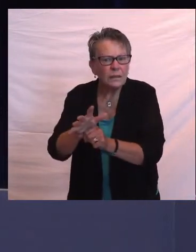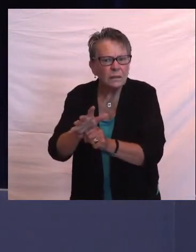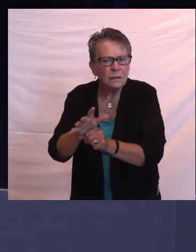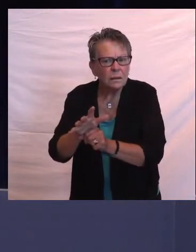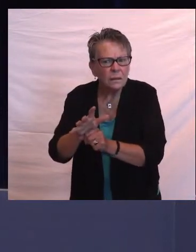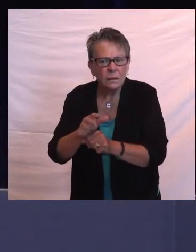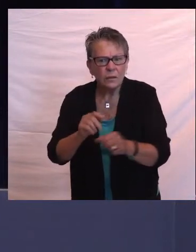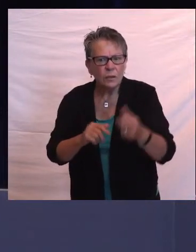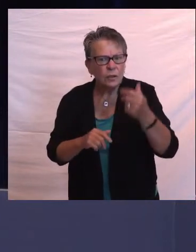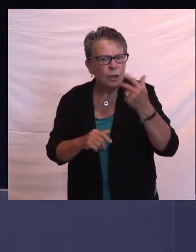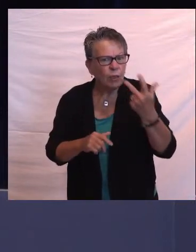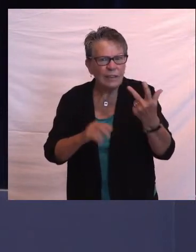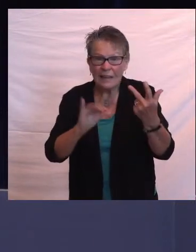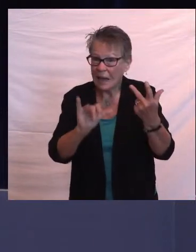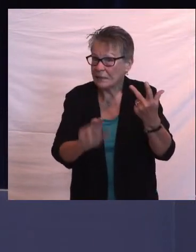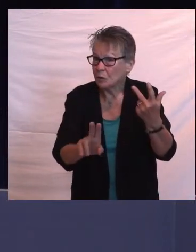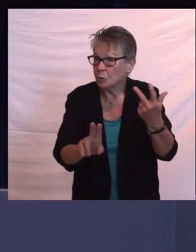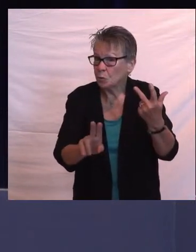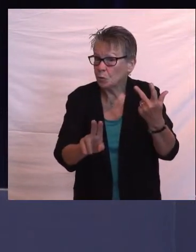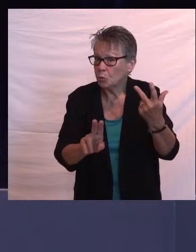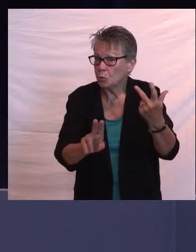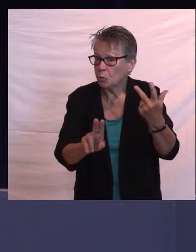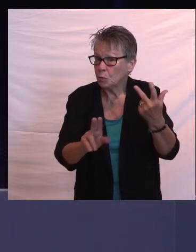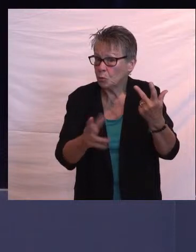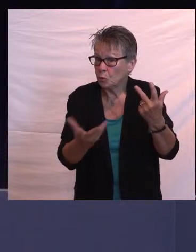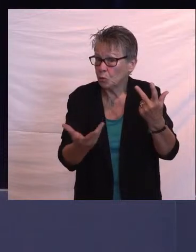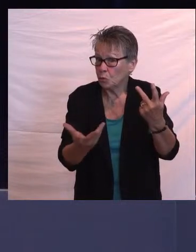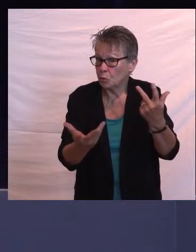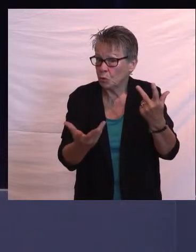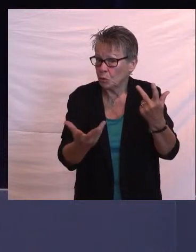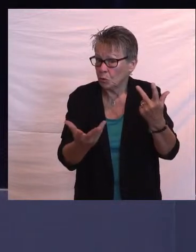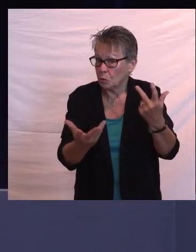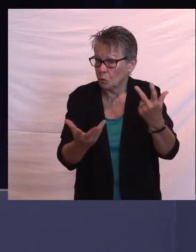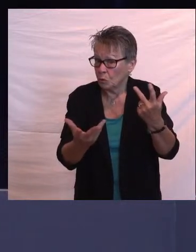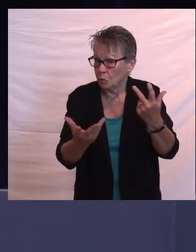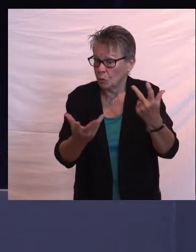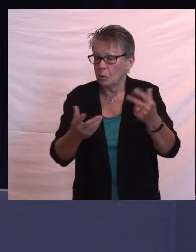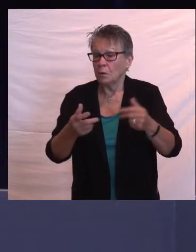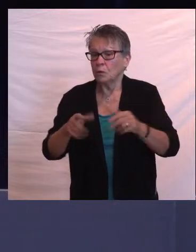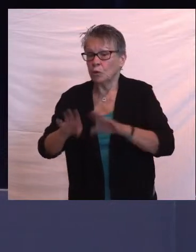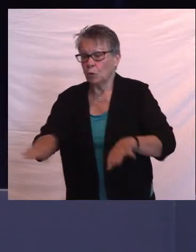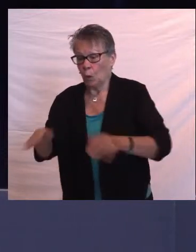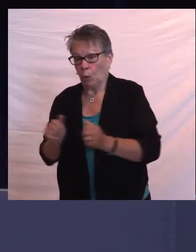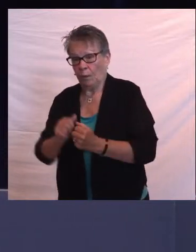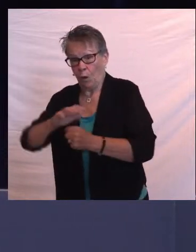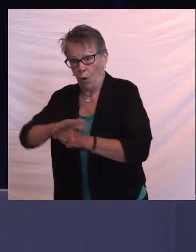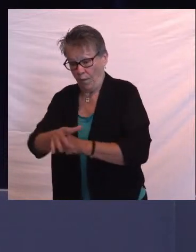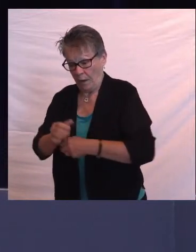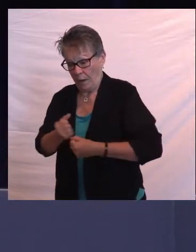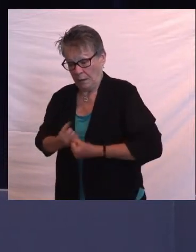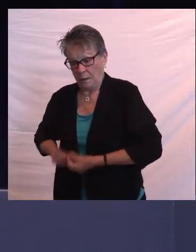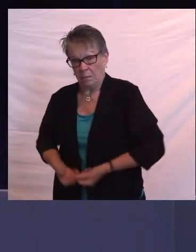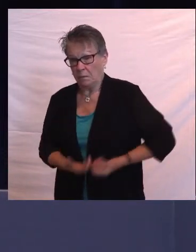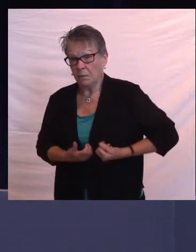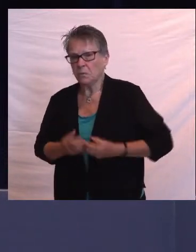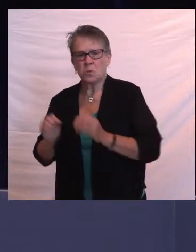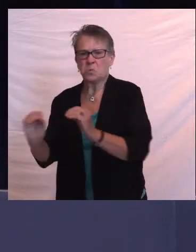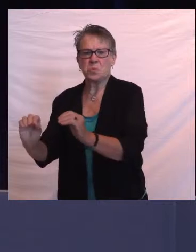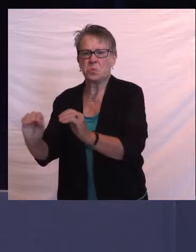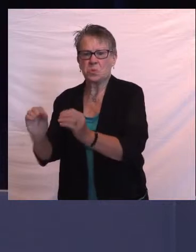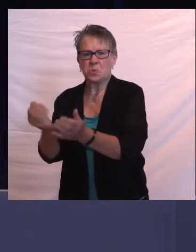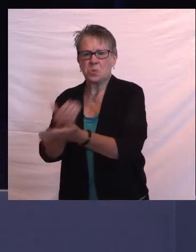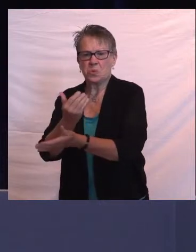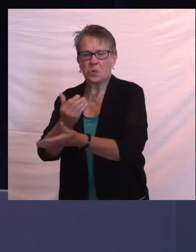unit. While we have had no new reports of multisystem inflammatory syndrome in children, we have had cumulatively